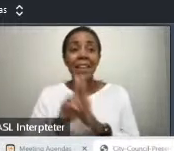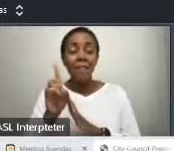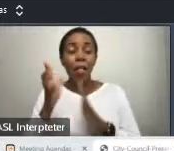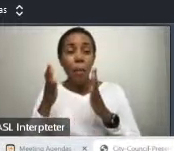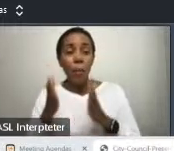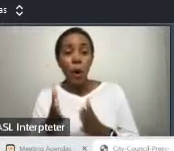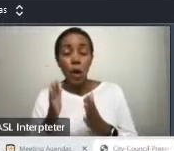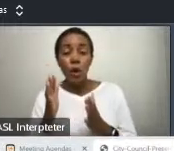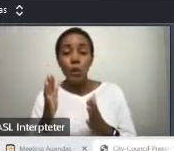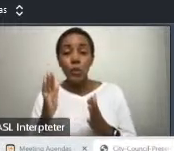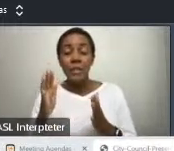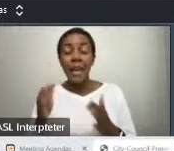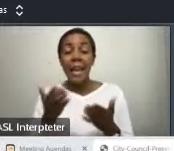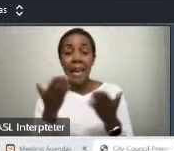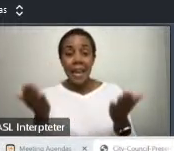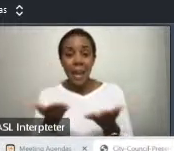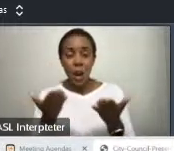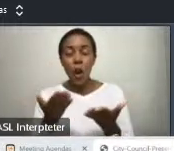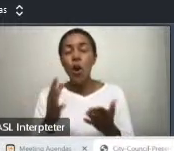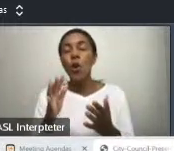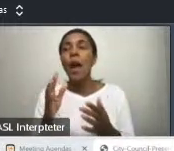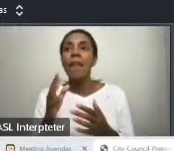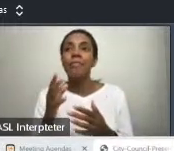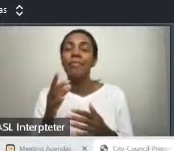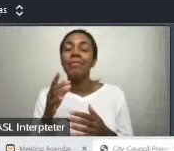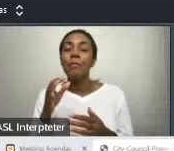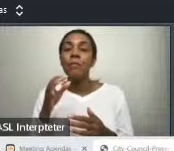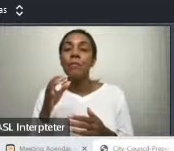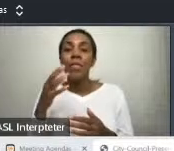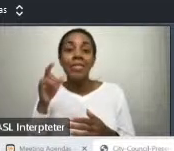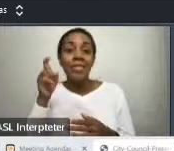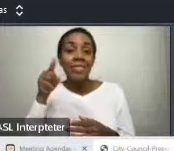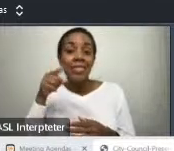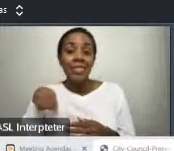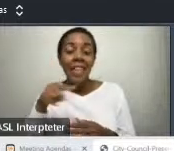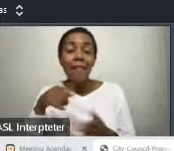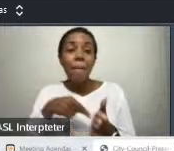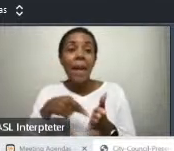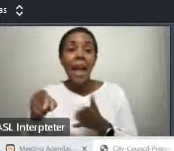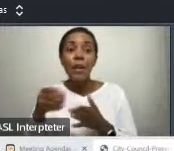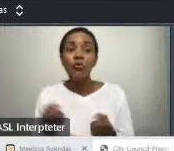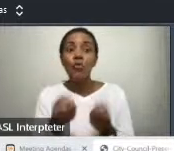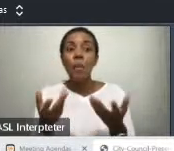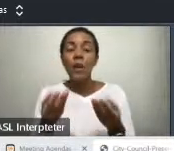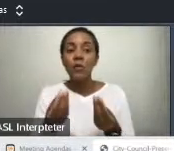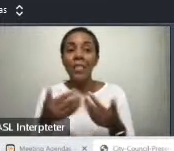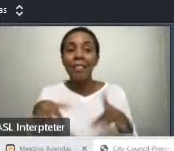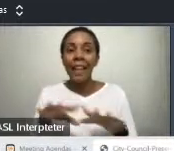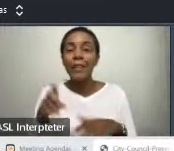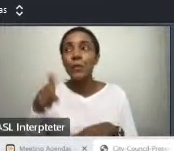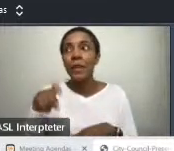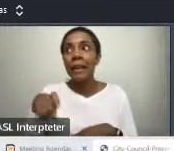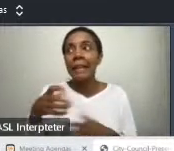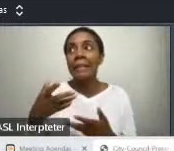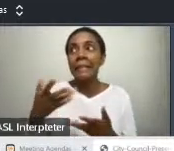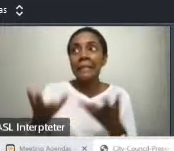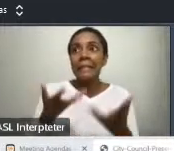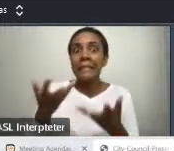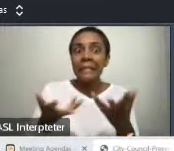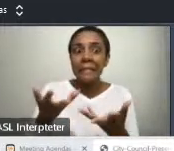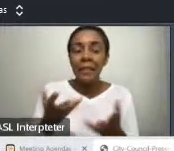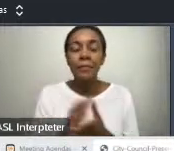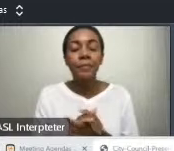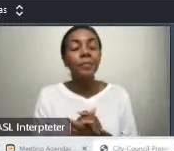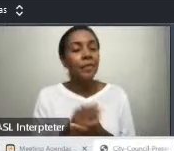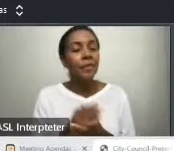and their sole purpose for needing a pilot is that they paid too much for the land, right? Like I get that. I really do.